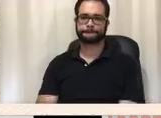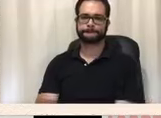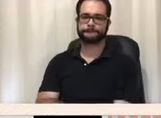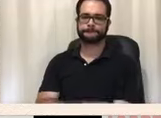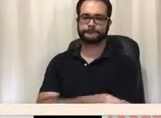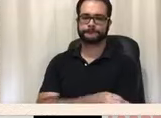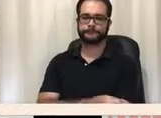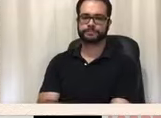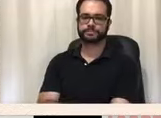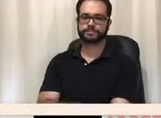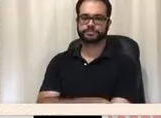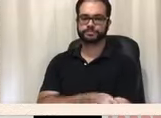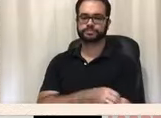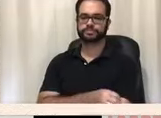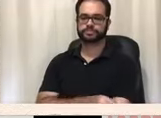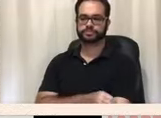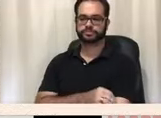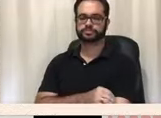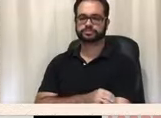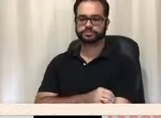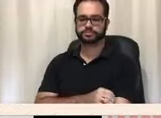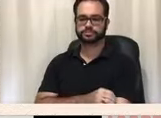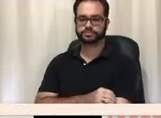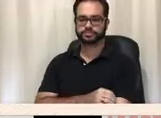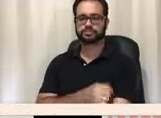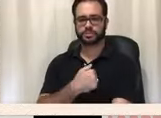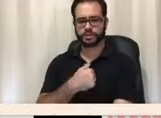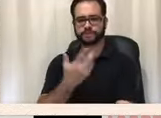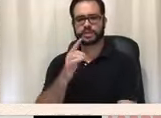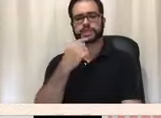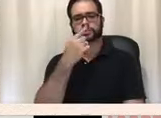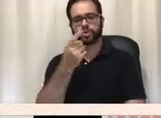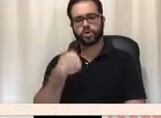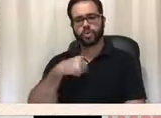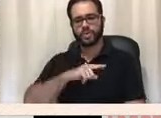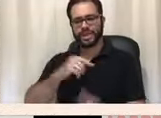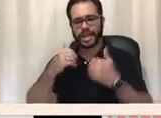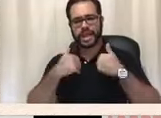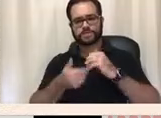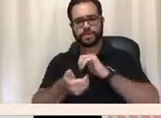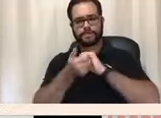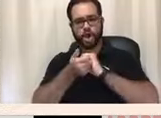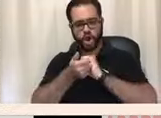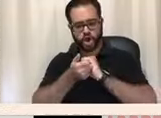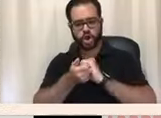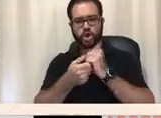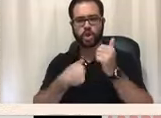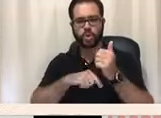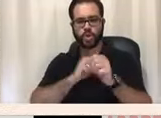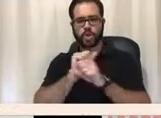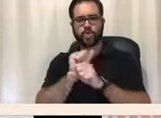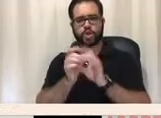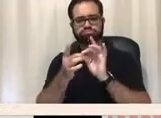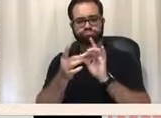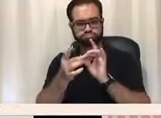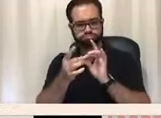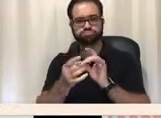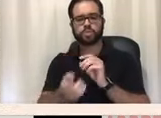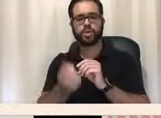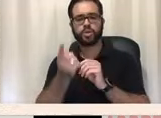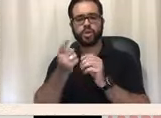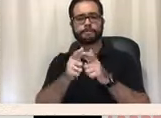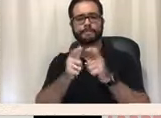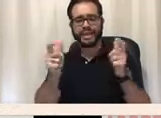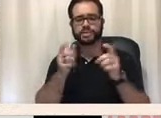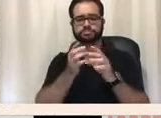So I did mention that we have partners that we collaborate closely with. One of our biggest partners are Family Network on Disabilities,